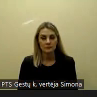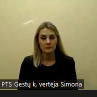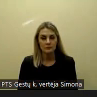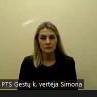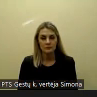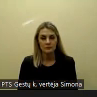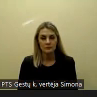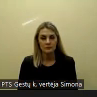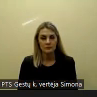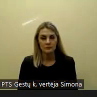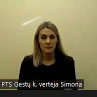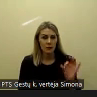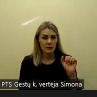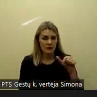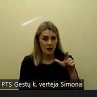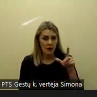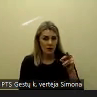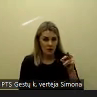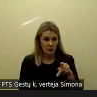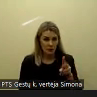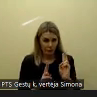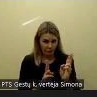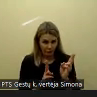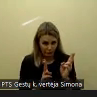Yeah. O jūs, Saulė, esat su mumis?